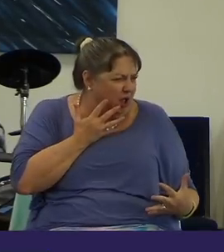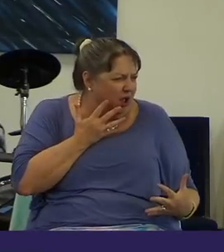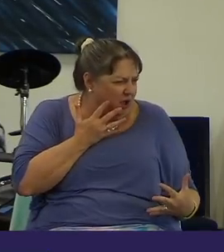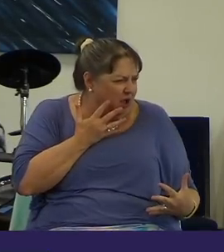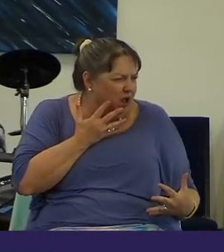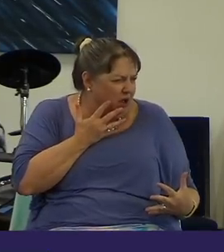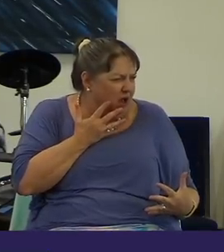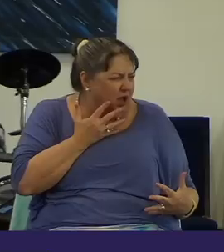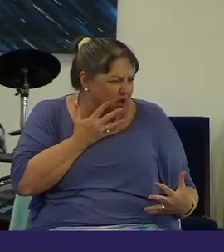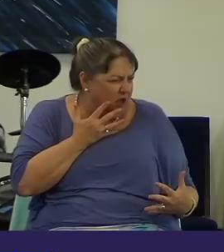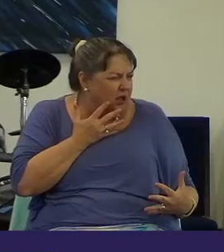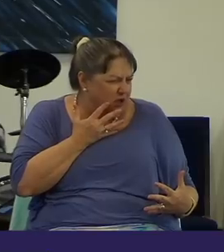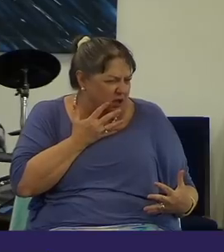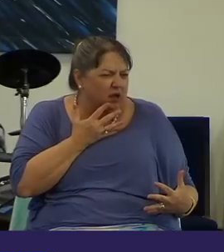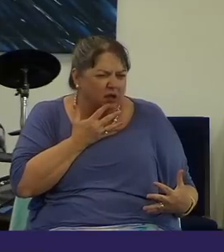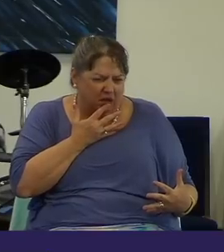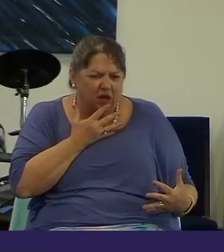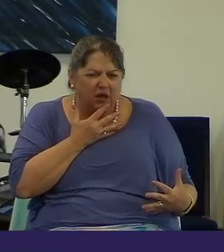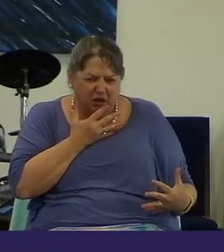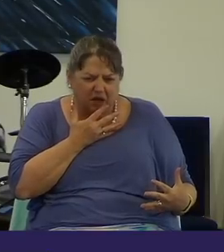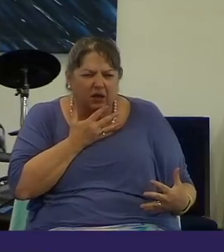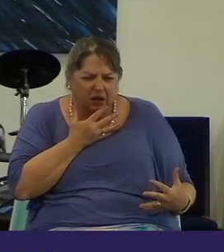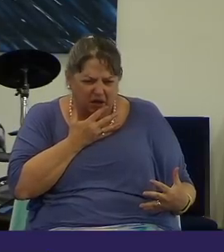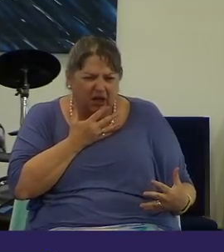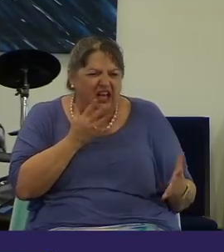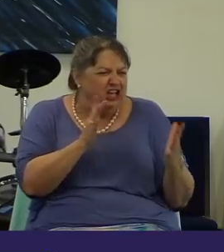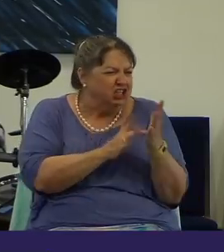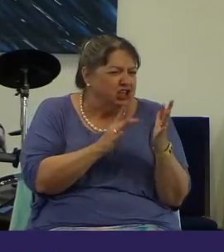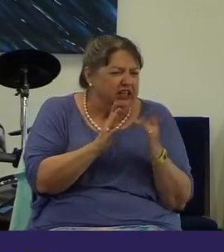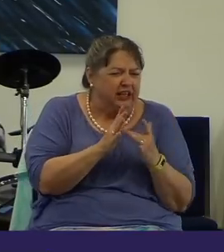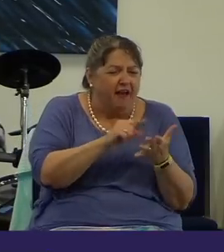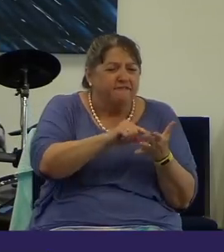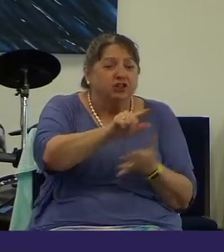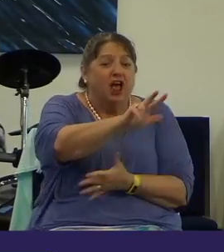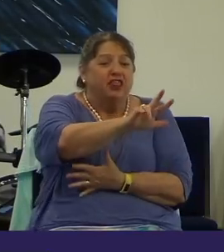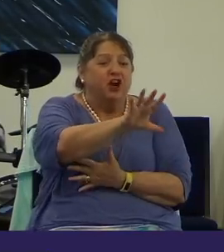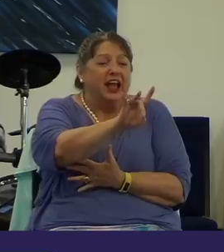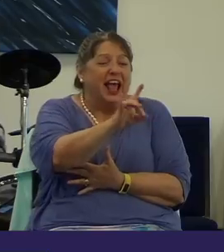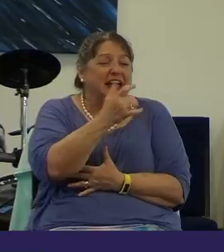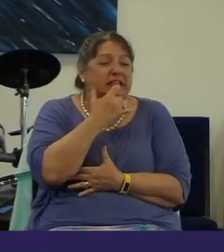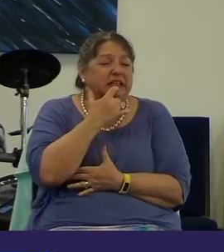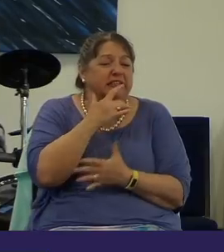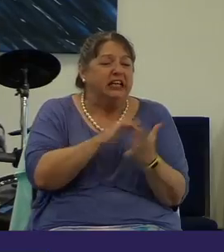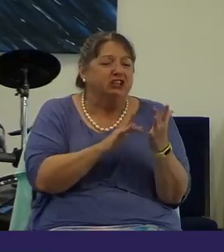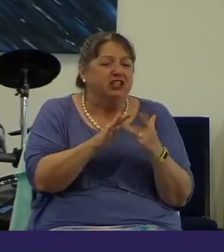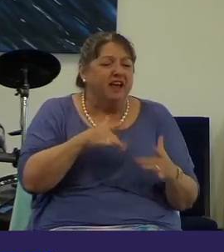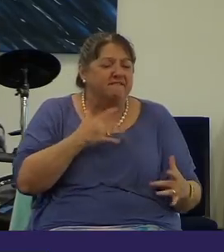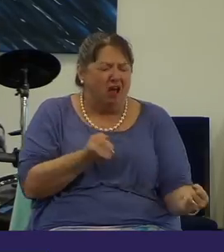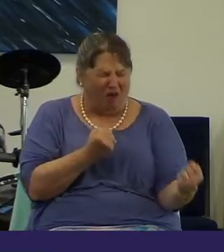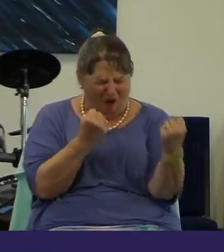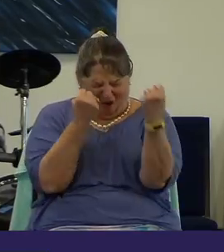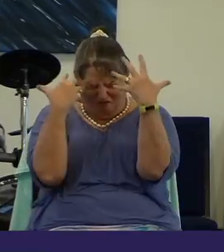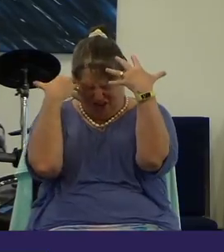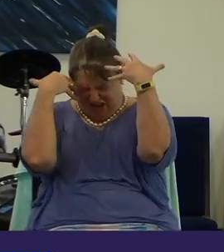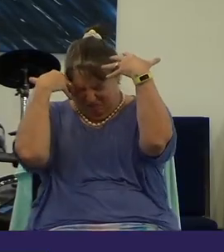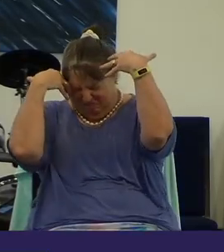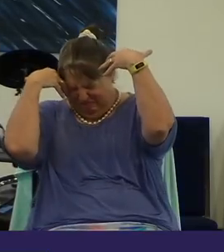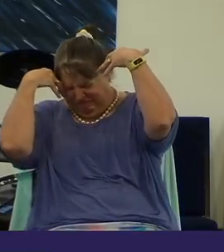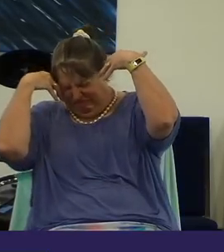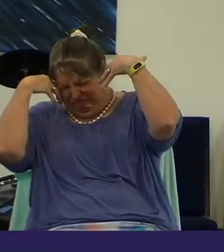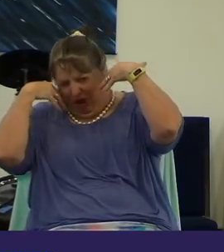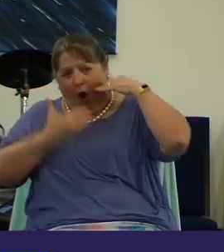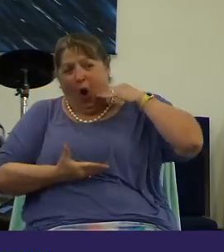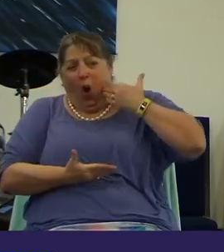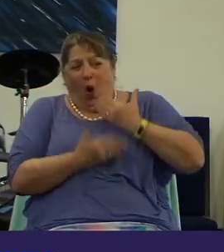In verse 38, it says that he was overcome. He was overcome with sorrow to the point of